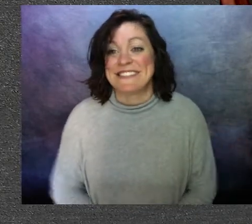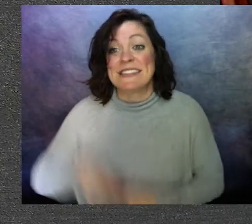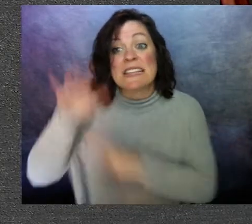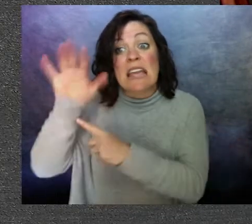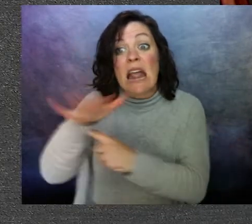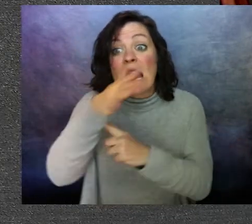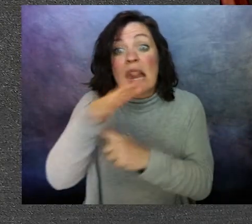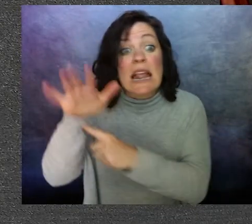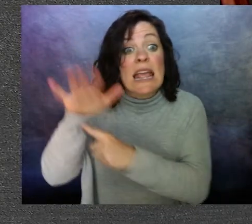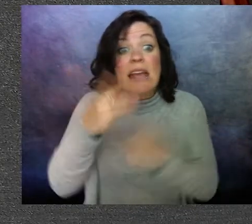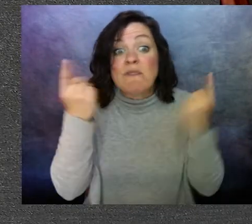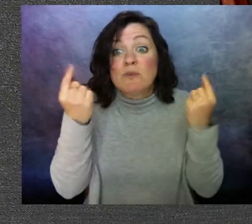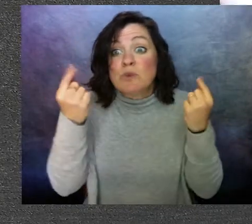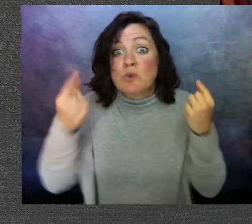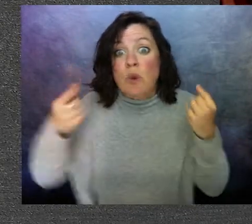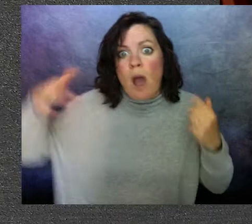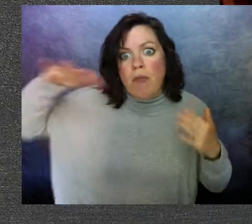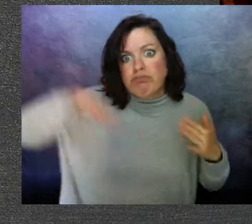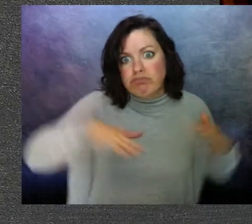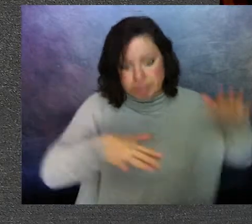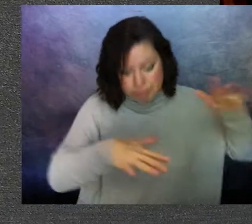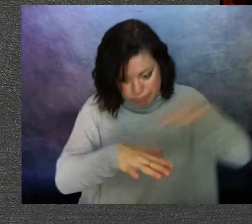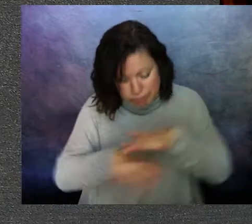Leaves are piling up, up, up.